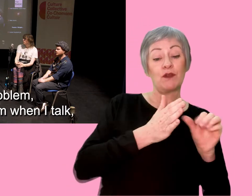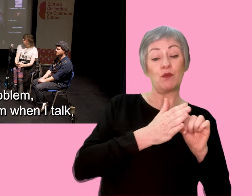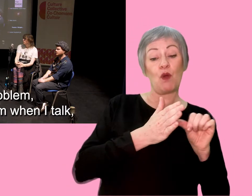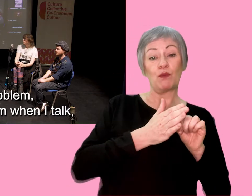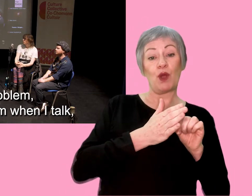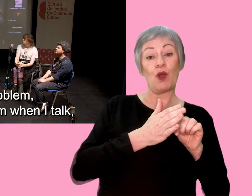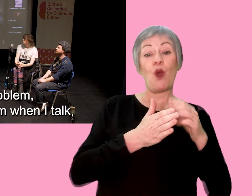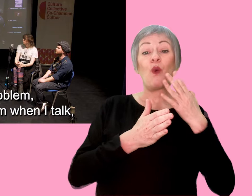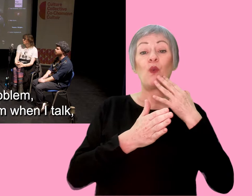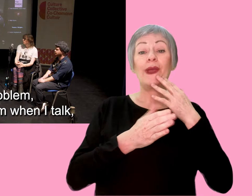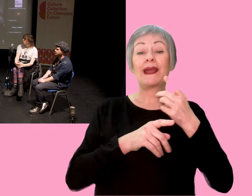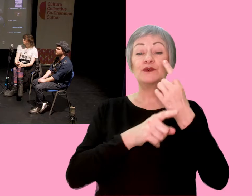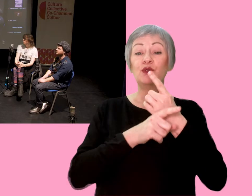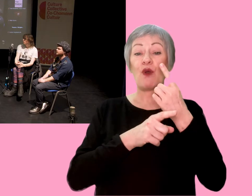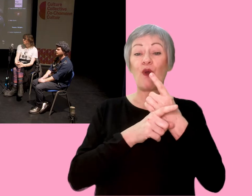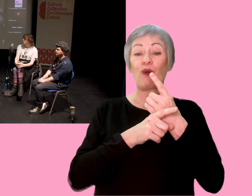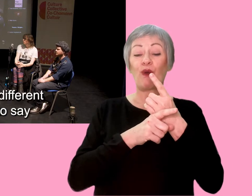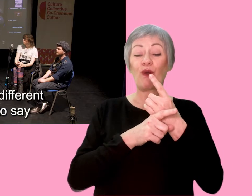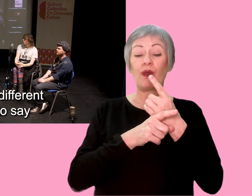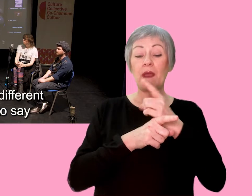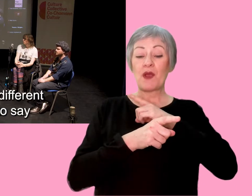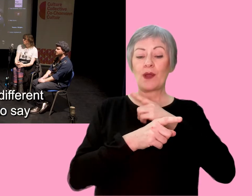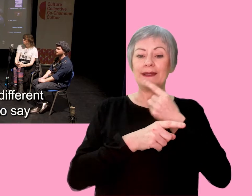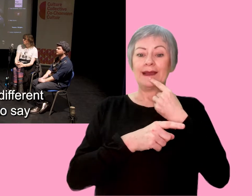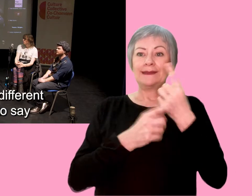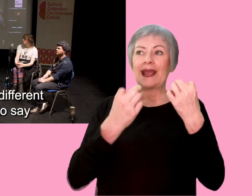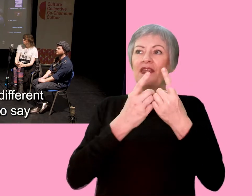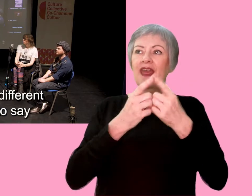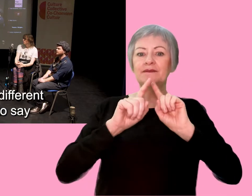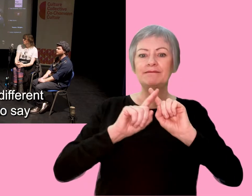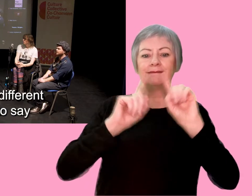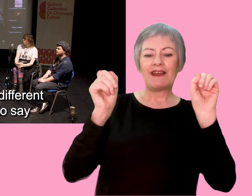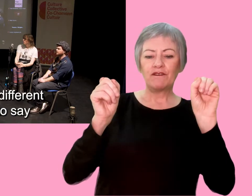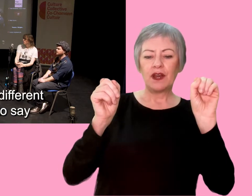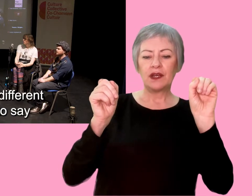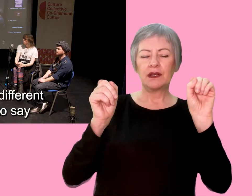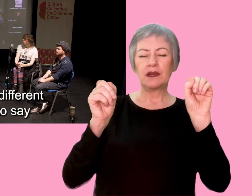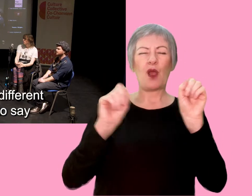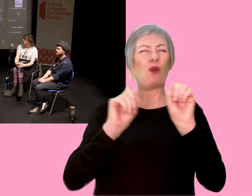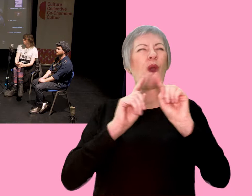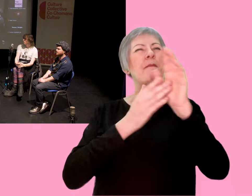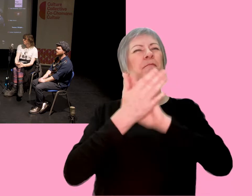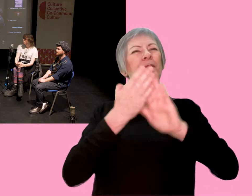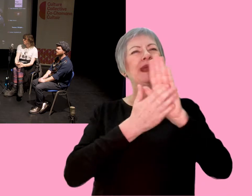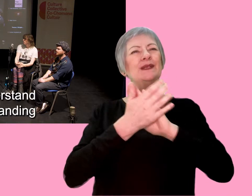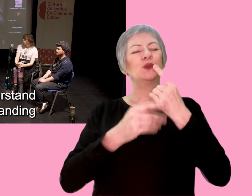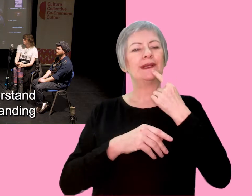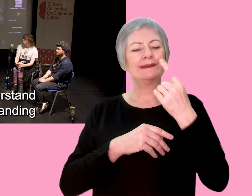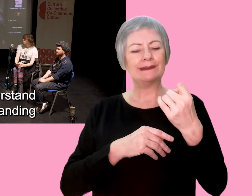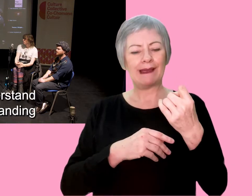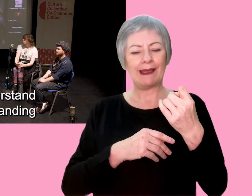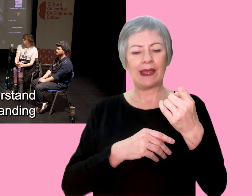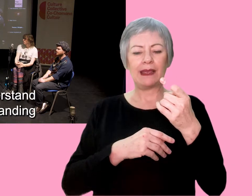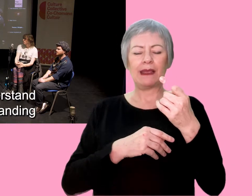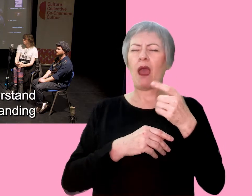problem, when I talk, because I say things different than what I meant to say. And